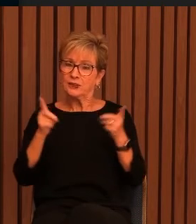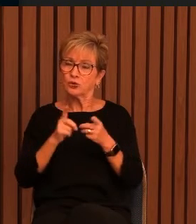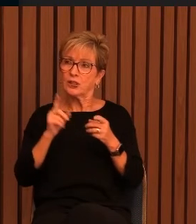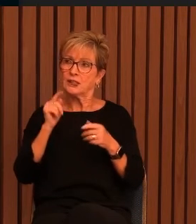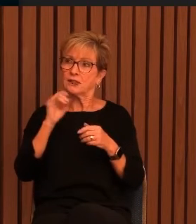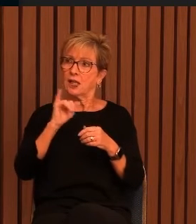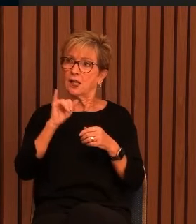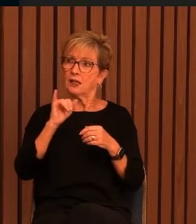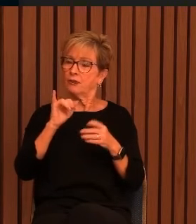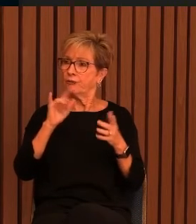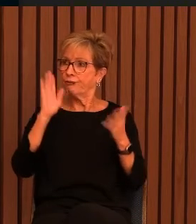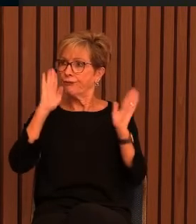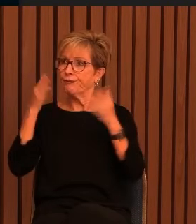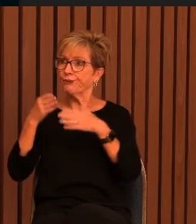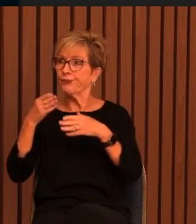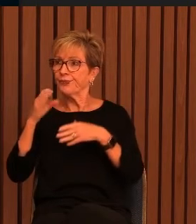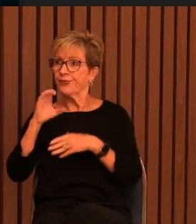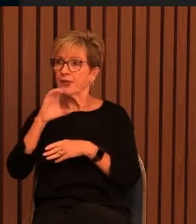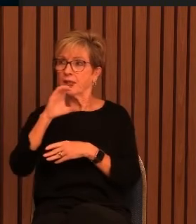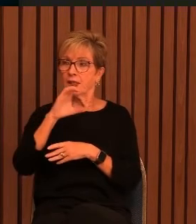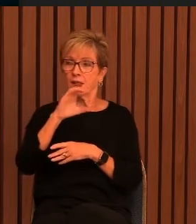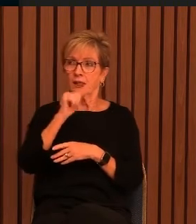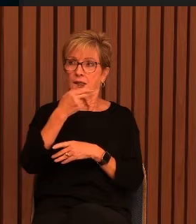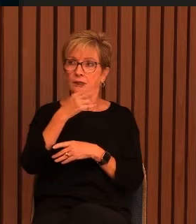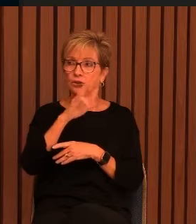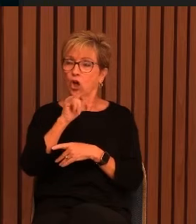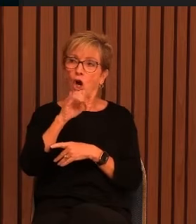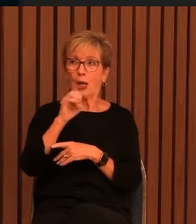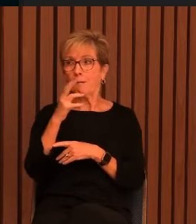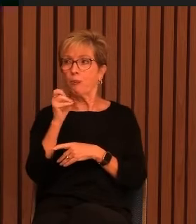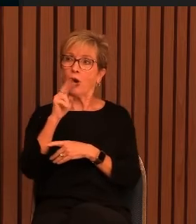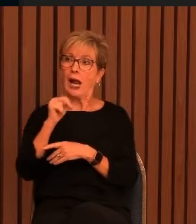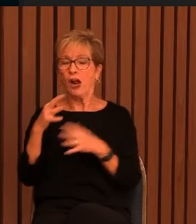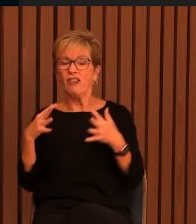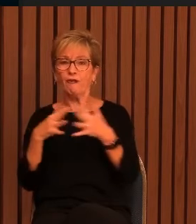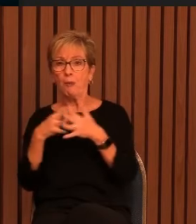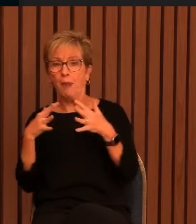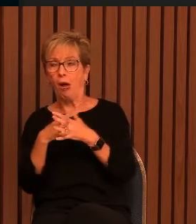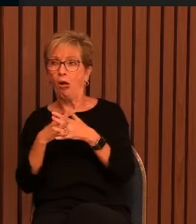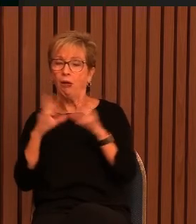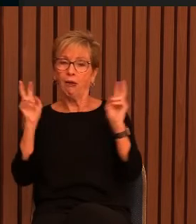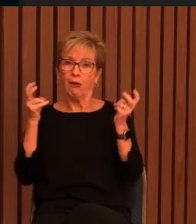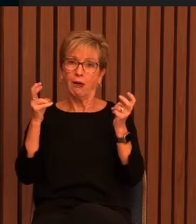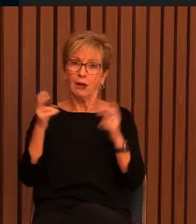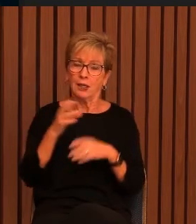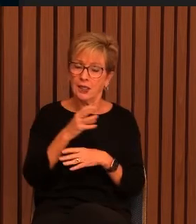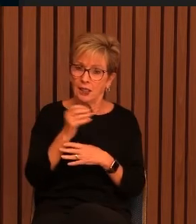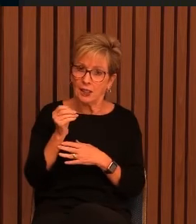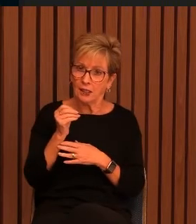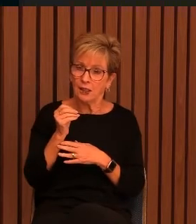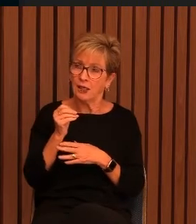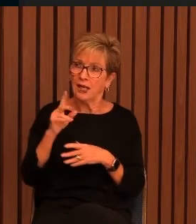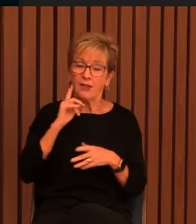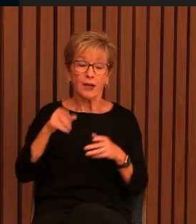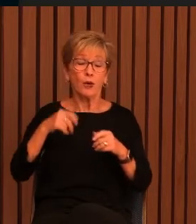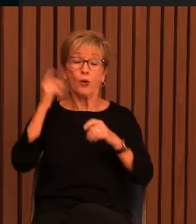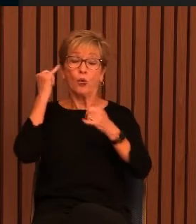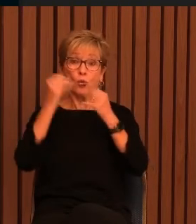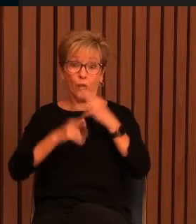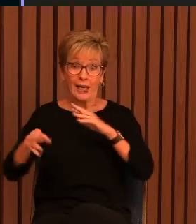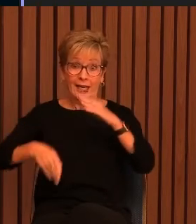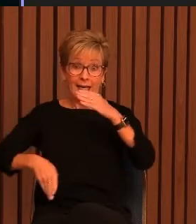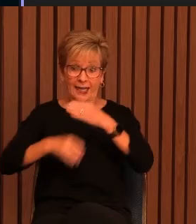in the football on this before, where we've teed up all this work, got everybody excited, and then yanked it out at the last